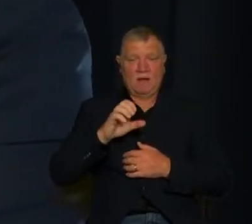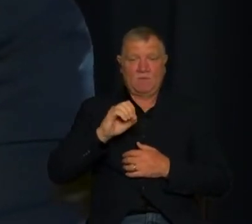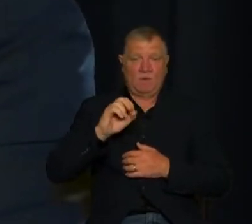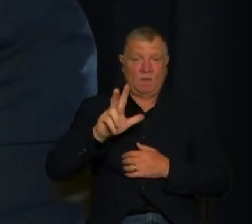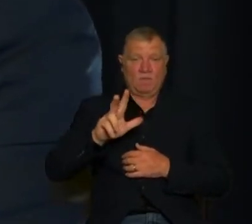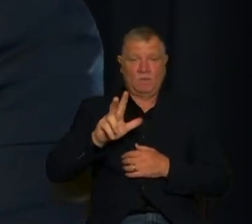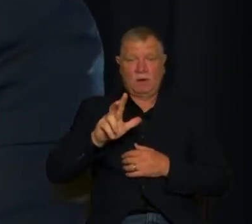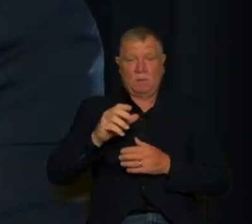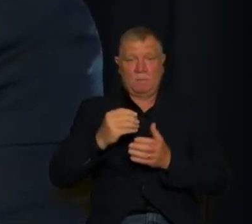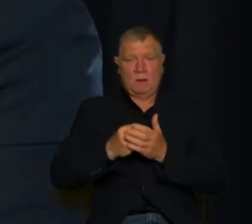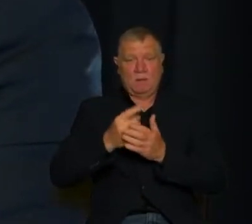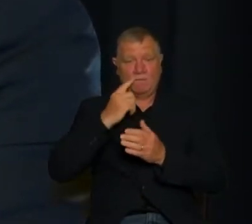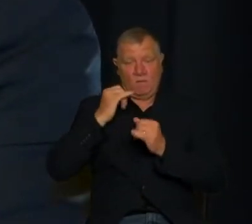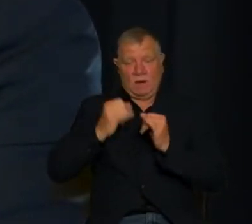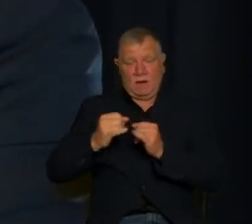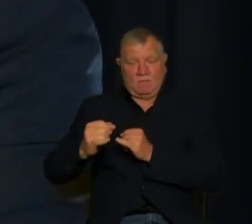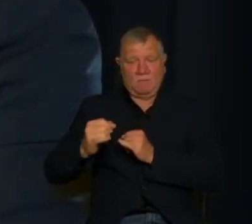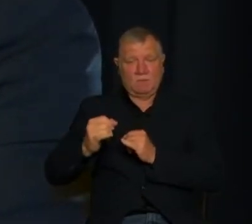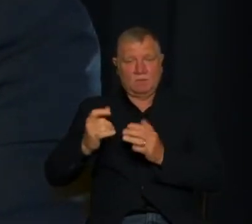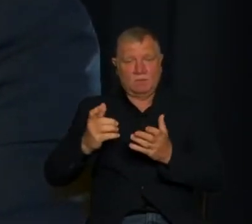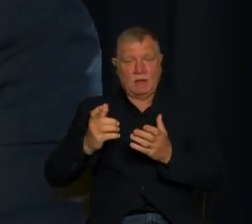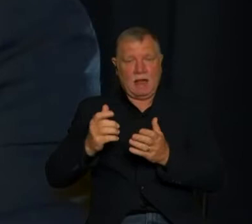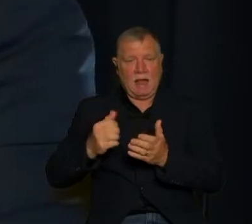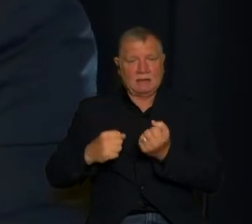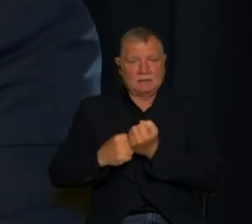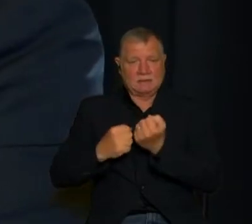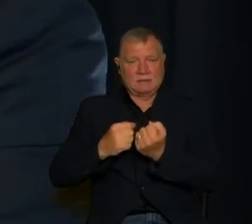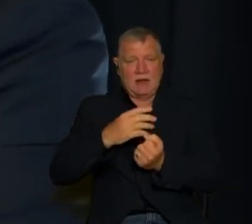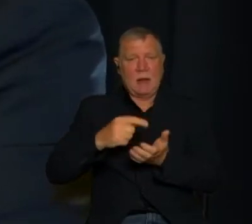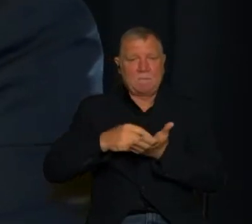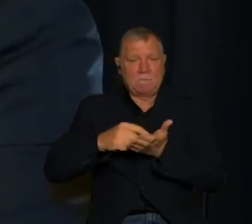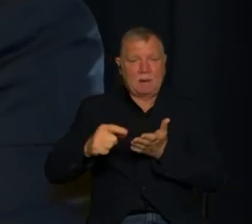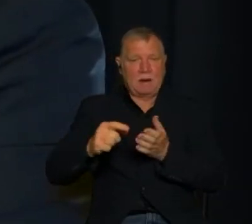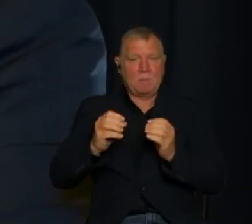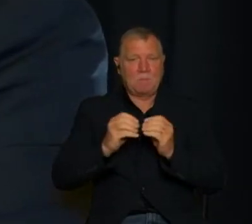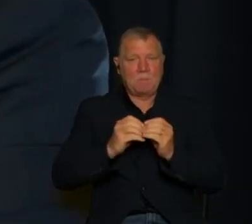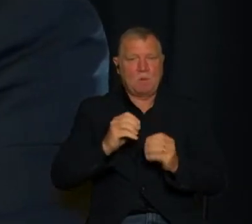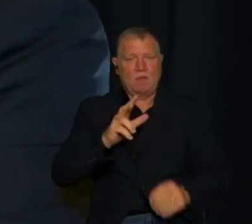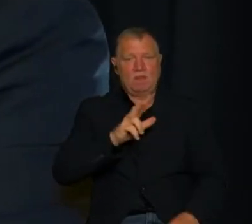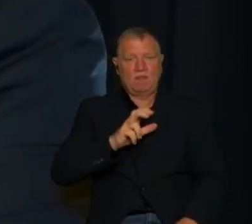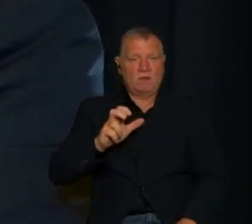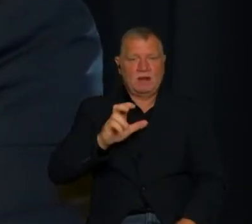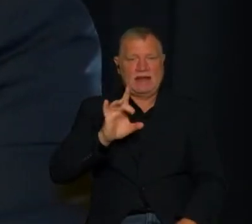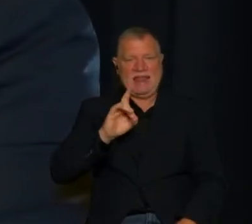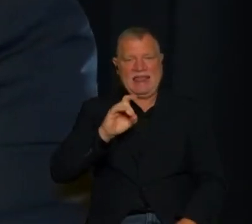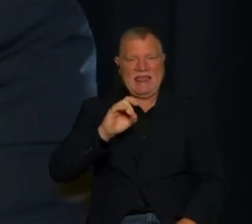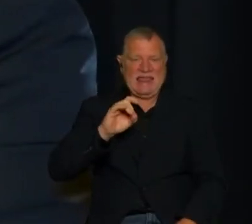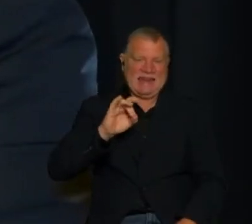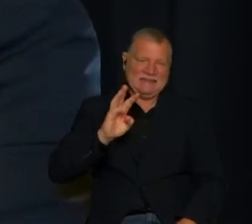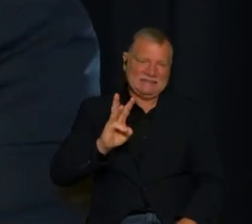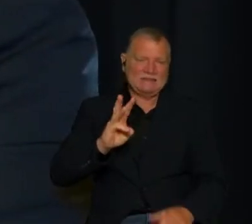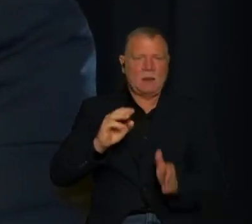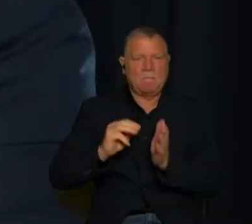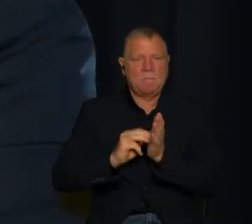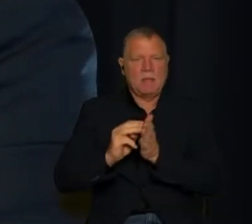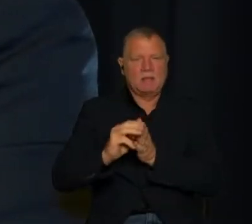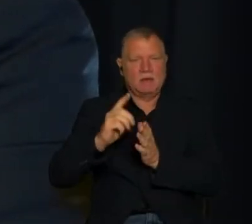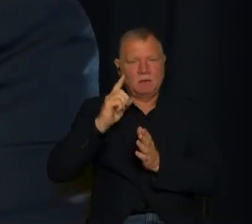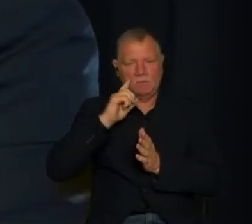503,000 requests for individual assistance and has paid out over $386 million in